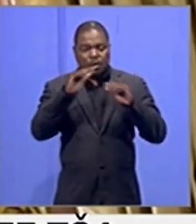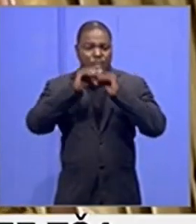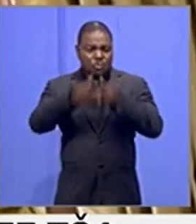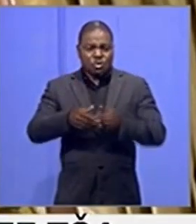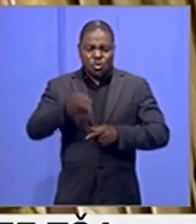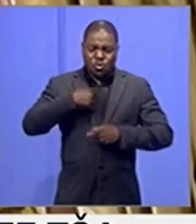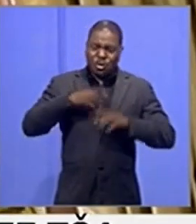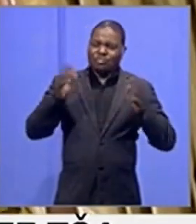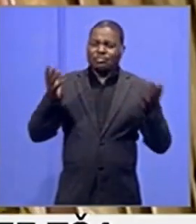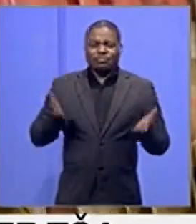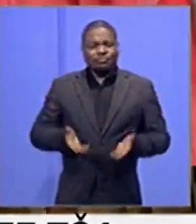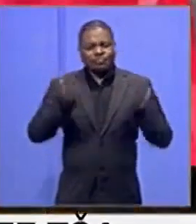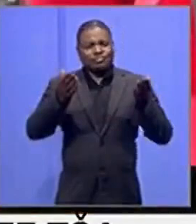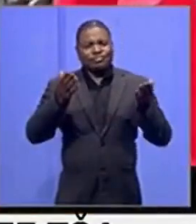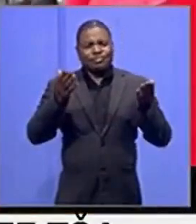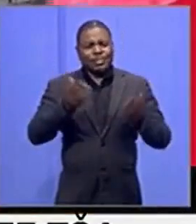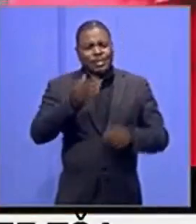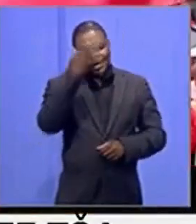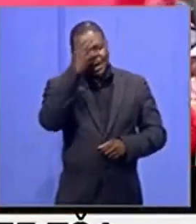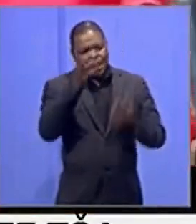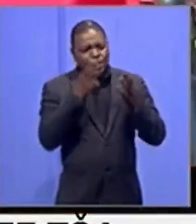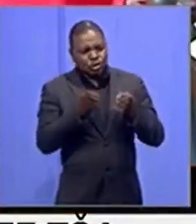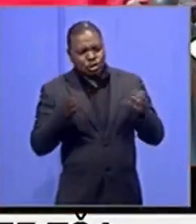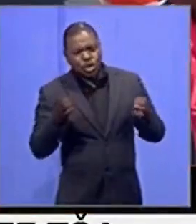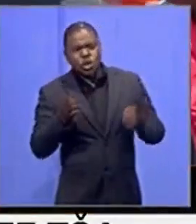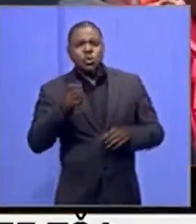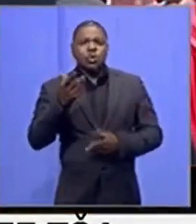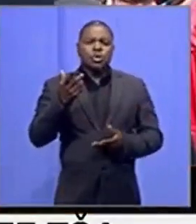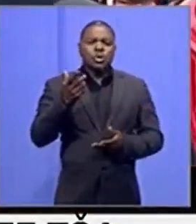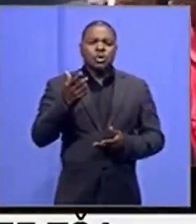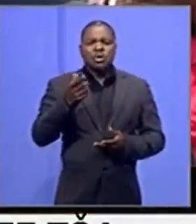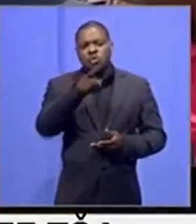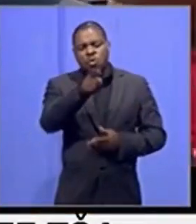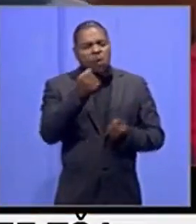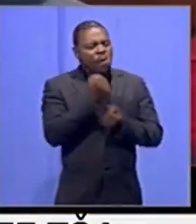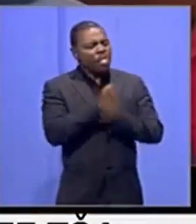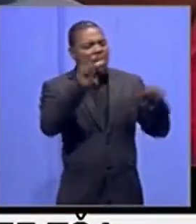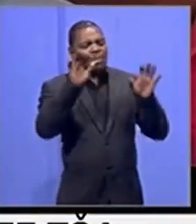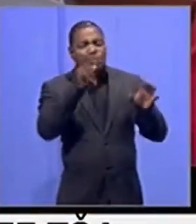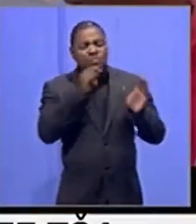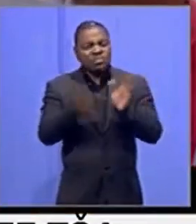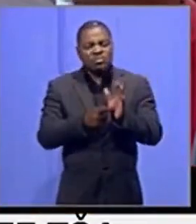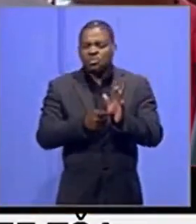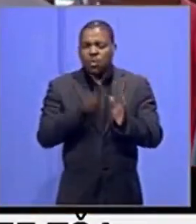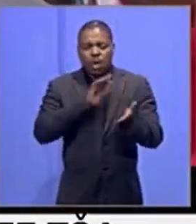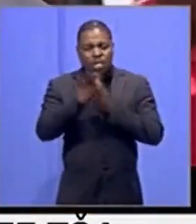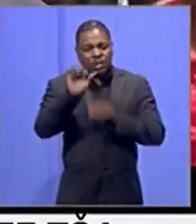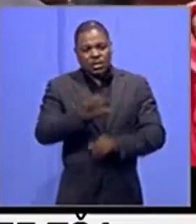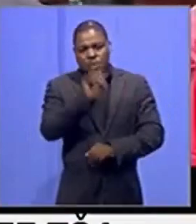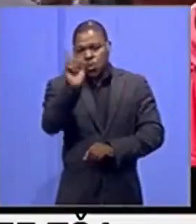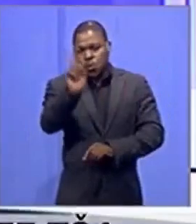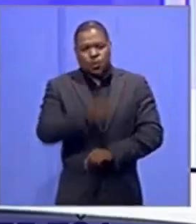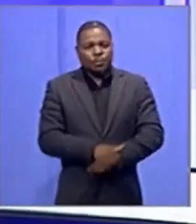to allow state resources to be used by the hooligans wanting to disrupt the country.